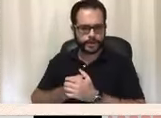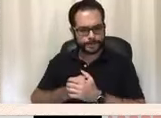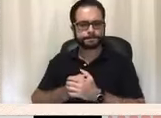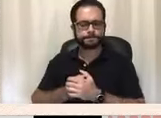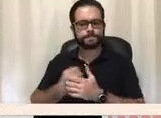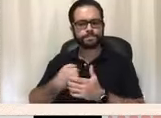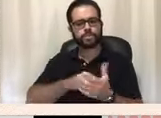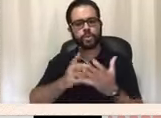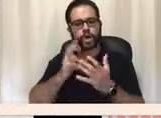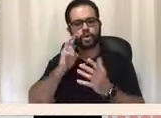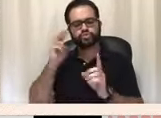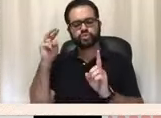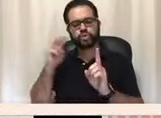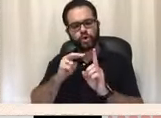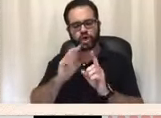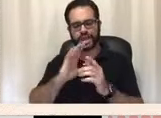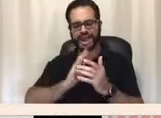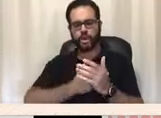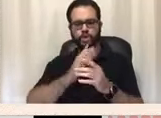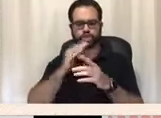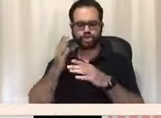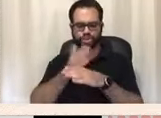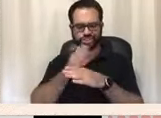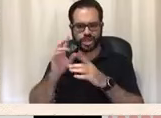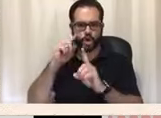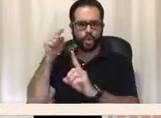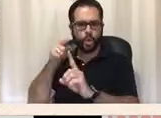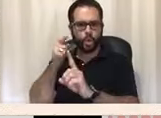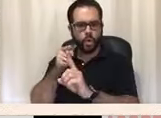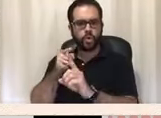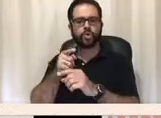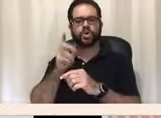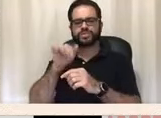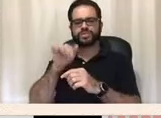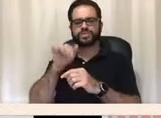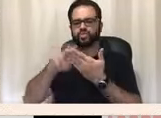shared goals. What is the outcome we're looking at?